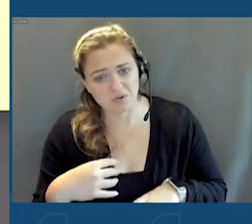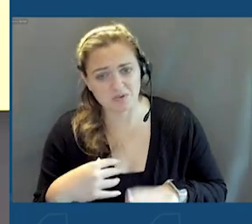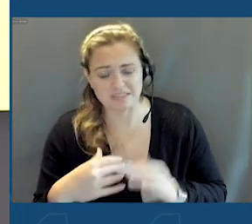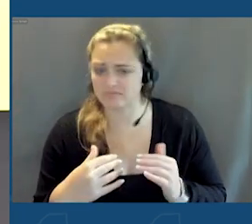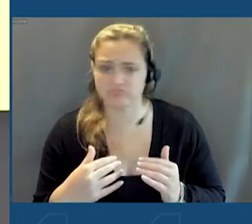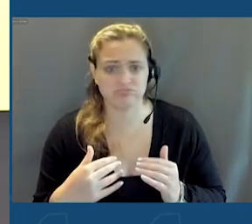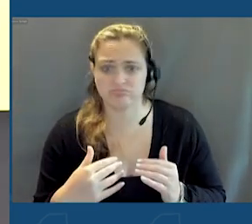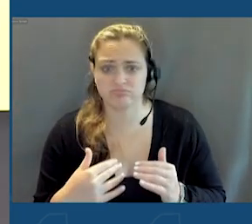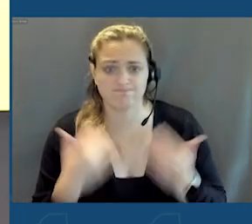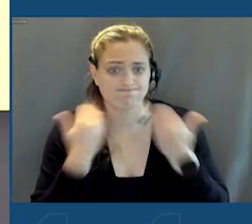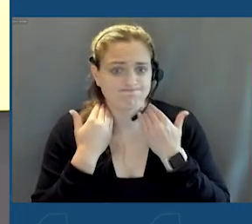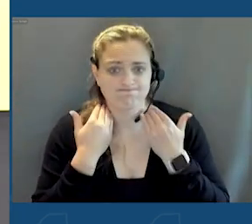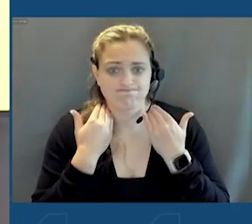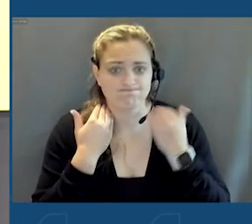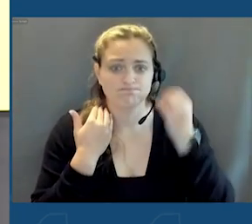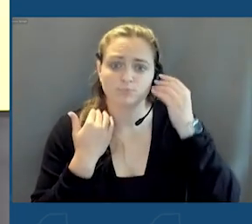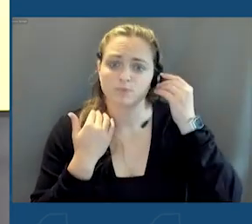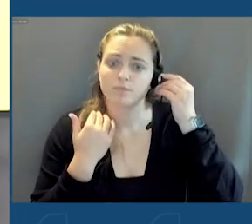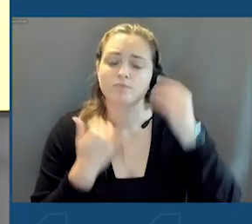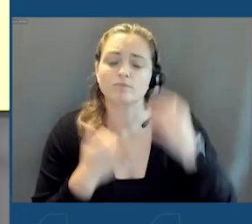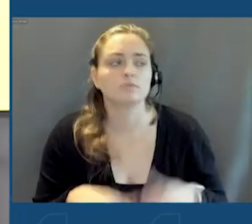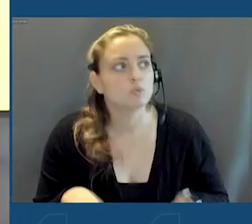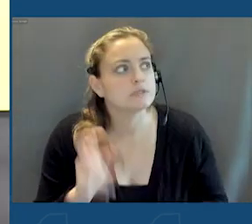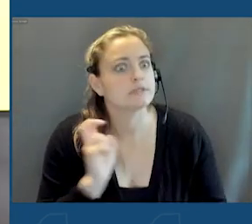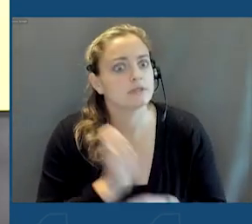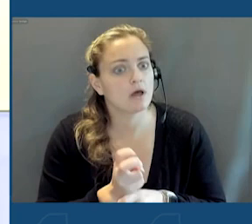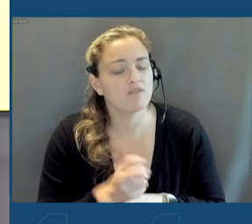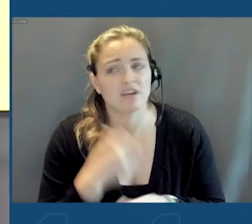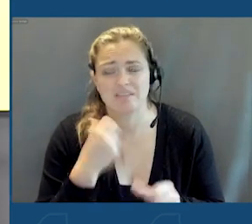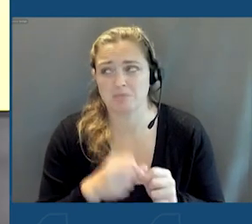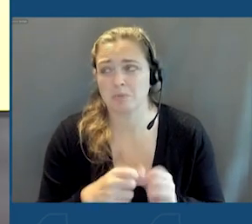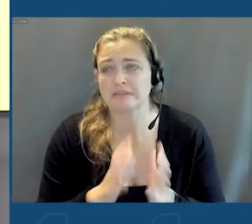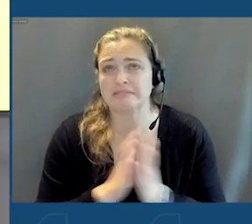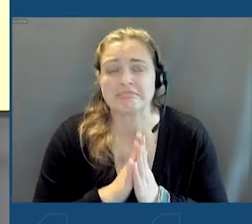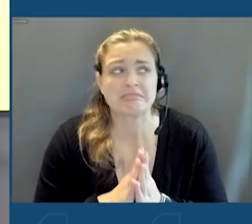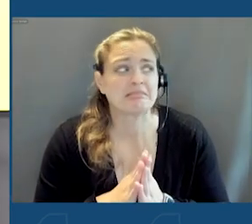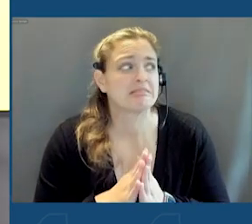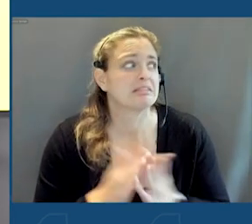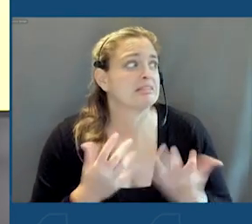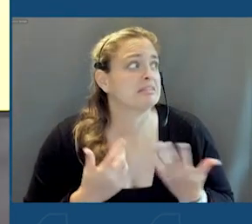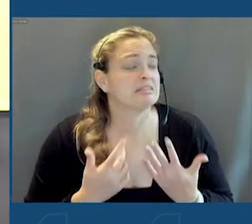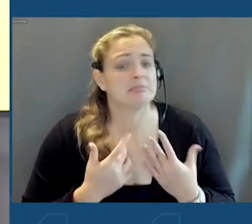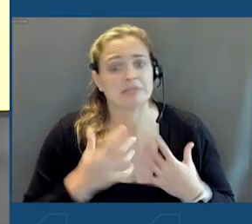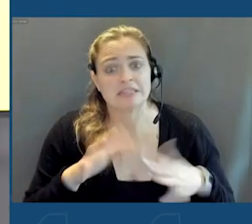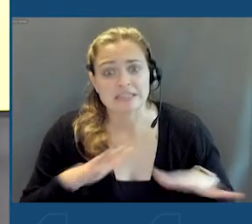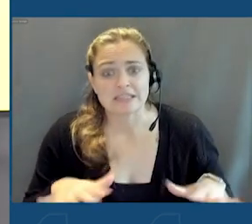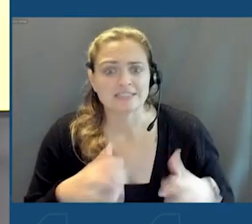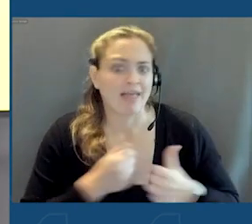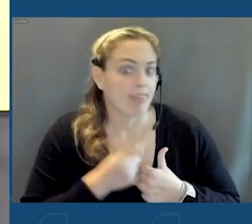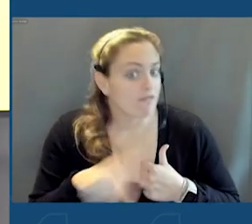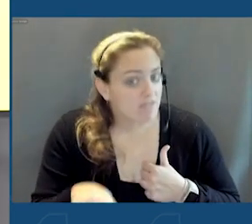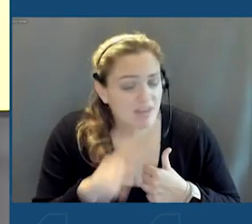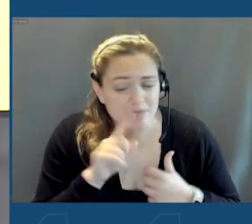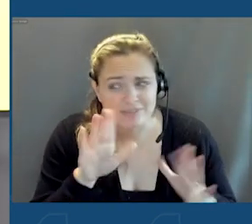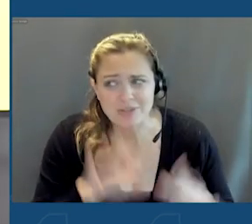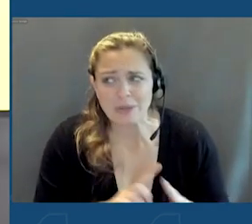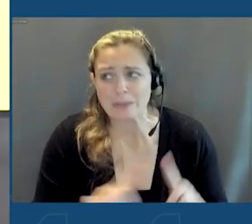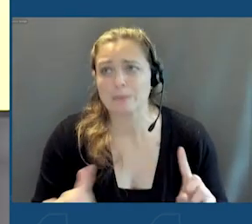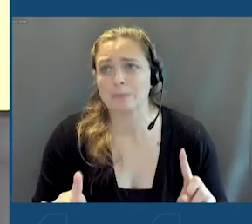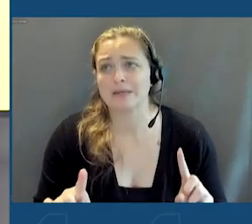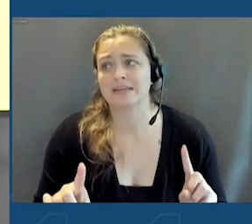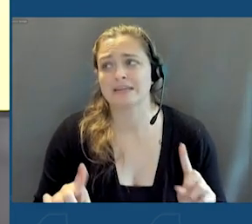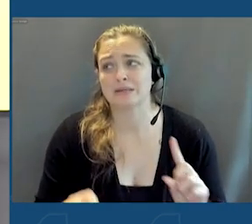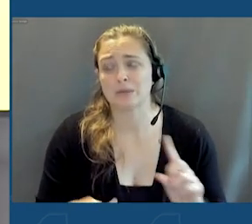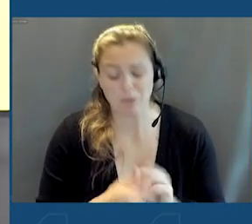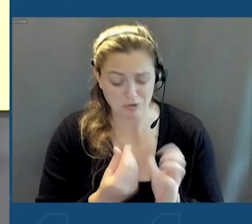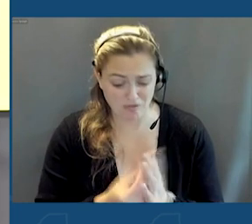tough. I remember praying for the day these kids, and I loved them when they were little, but someday when we don't have to spend most of our